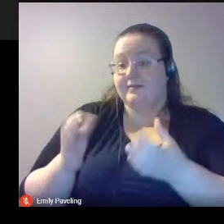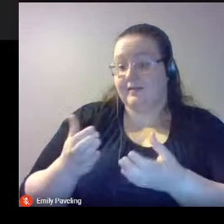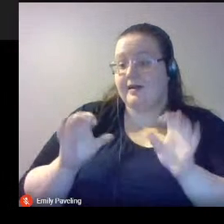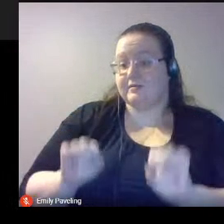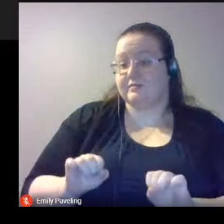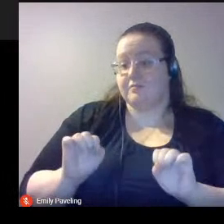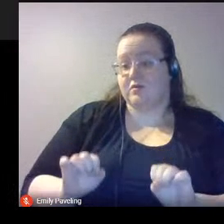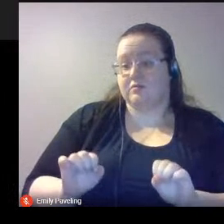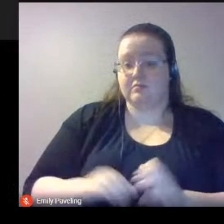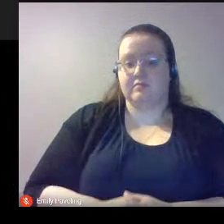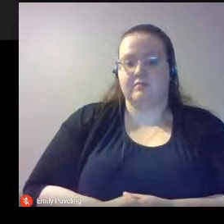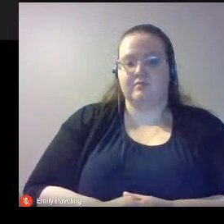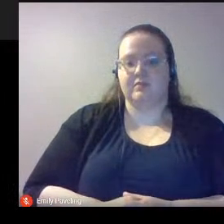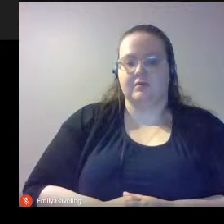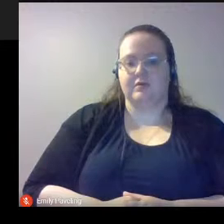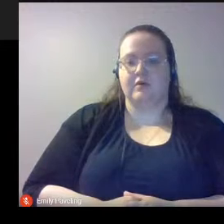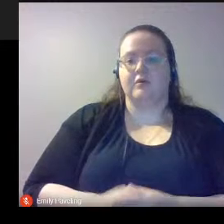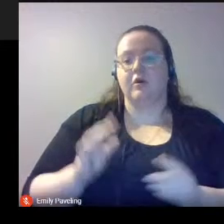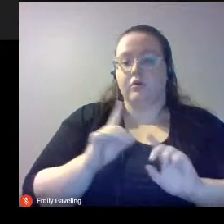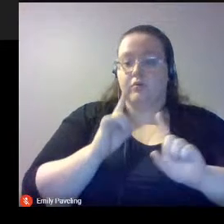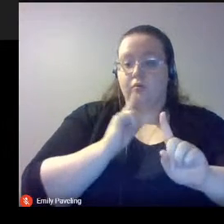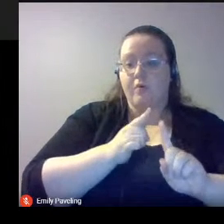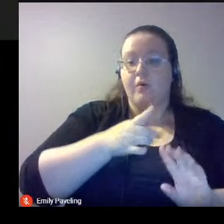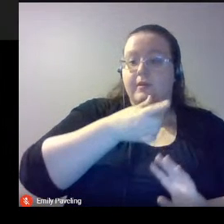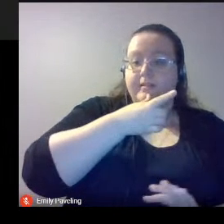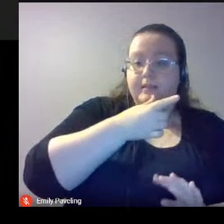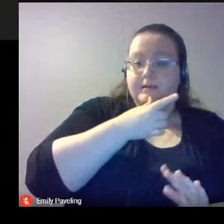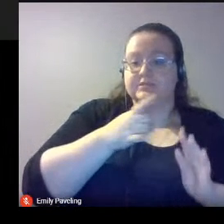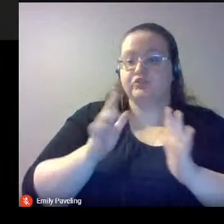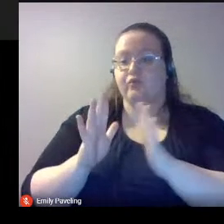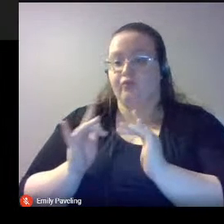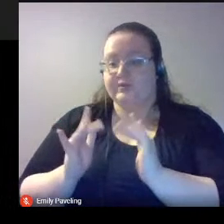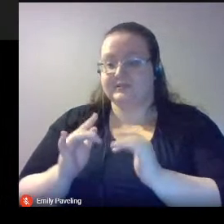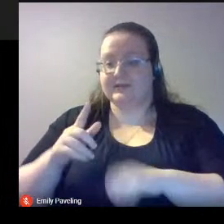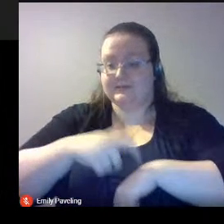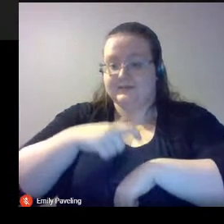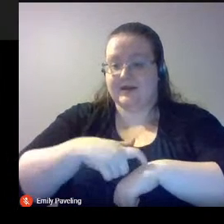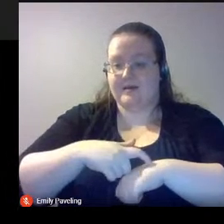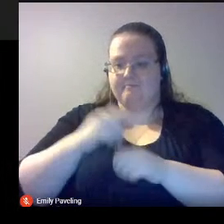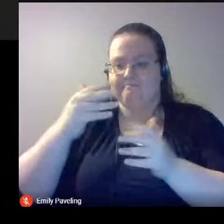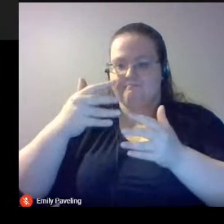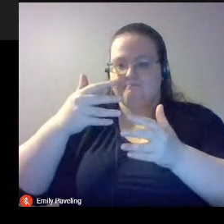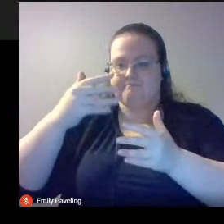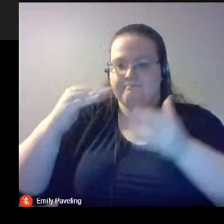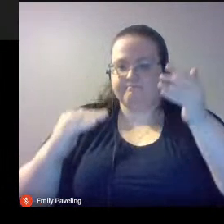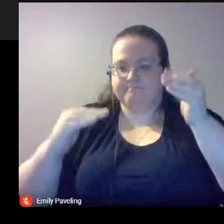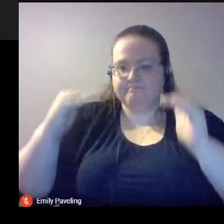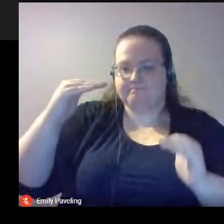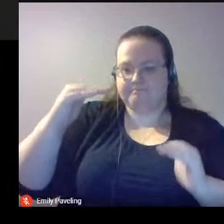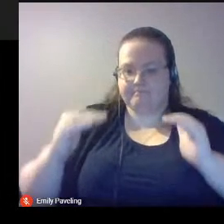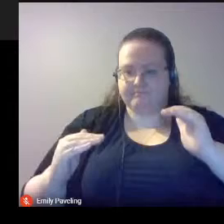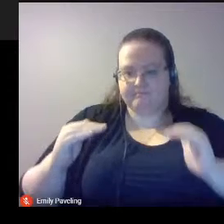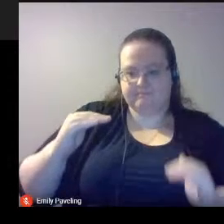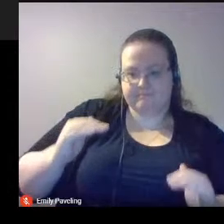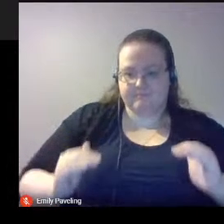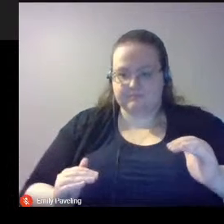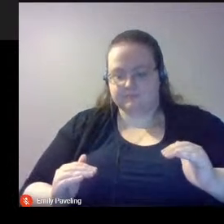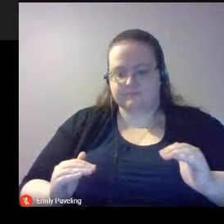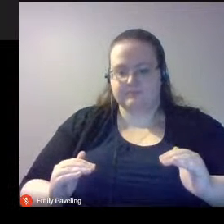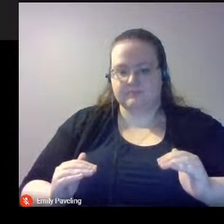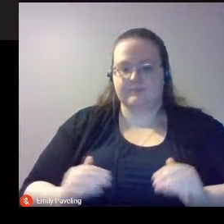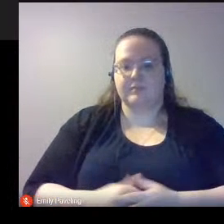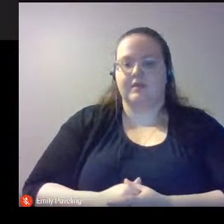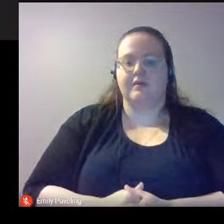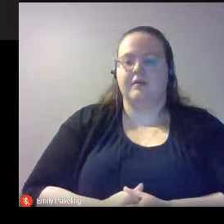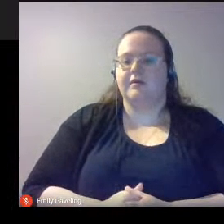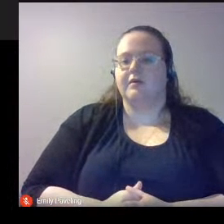School administration will be looking at staggering lunches and recess times, as well as movement throughout the schools to discourage congregating and promote